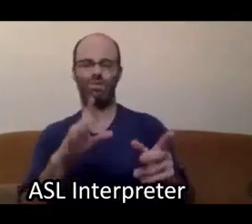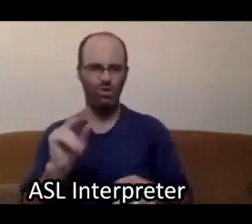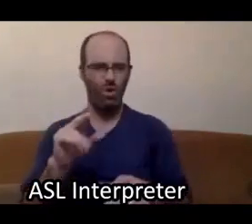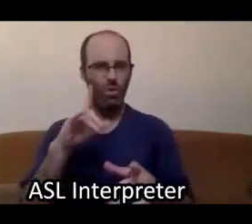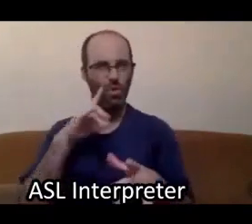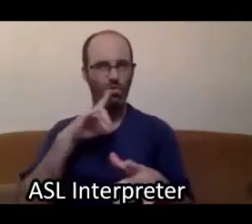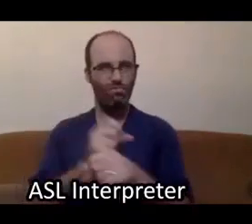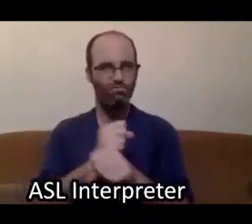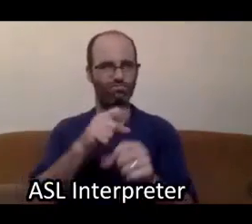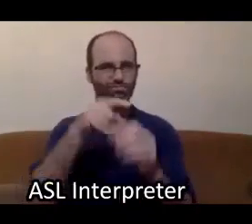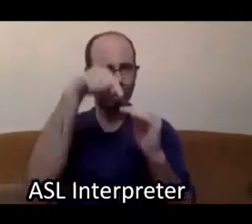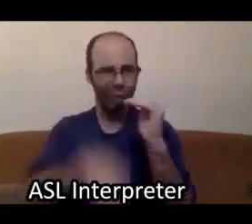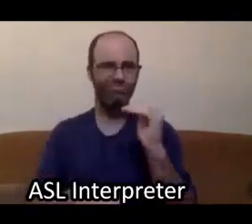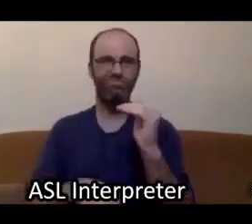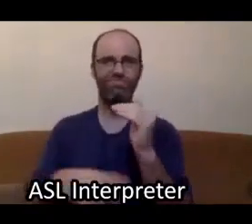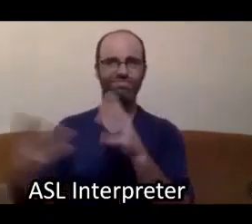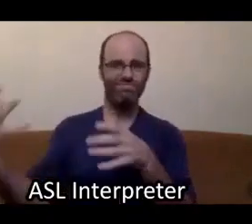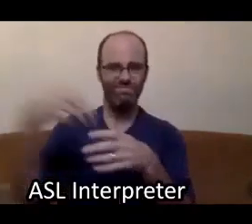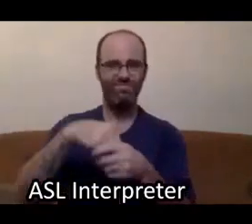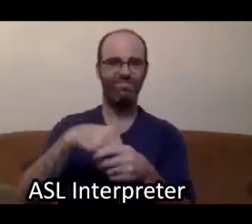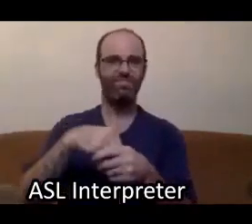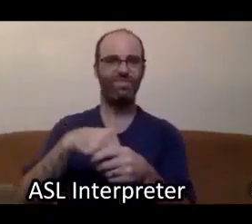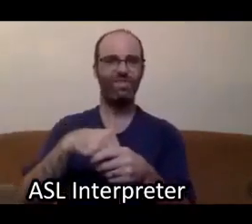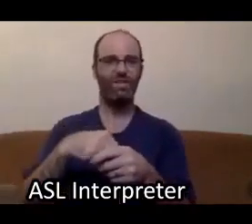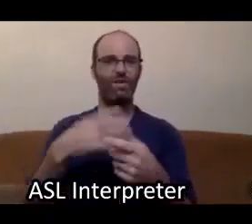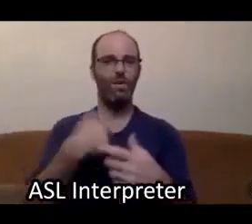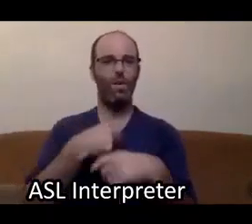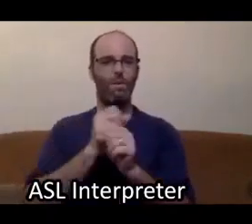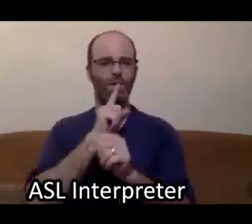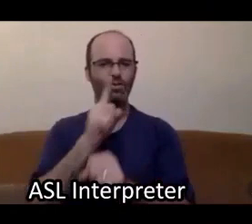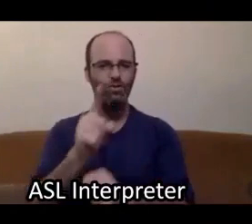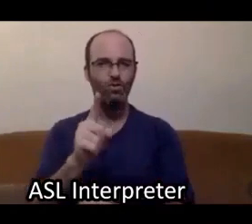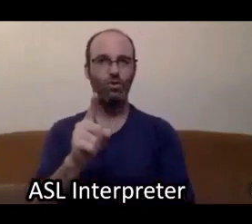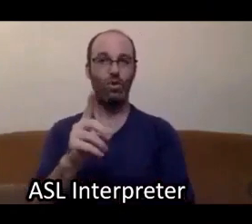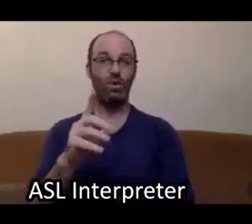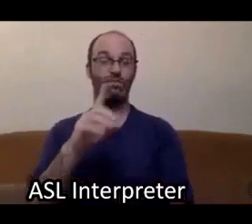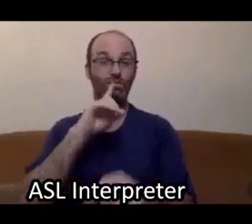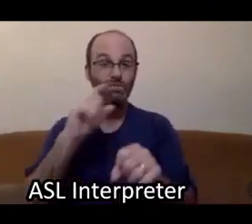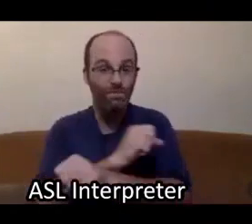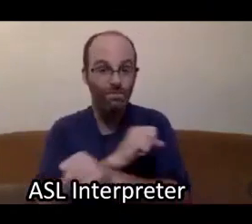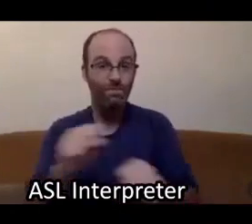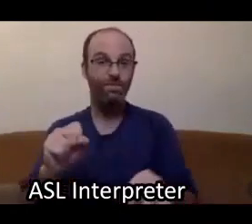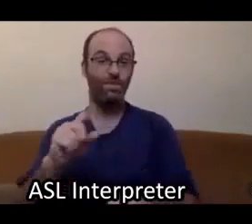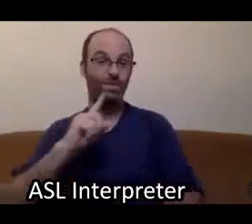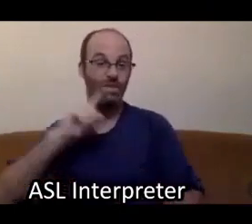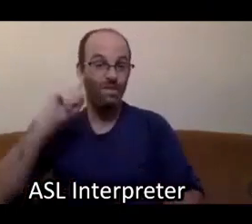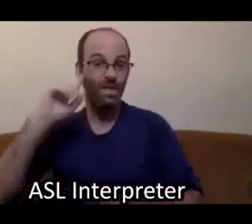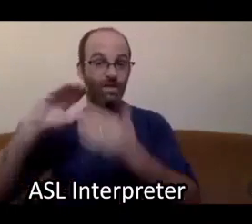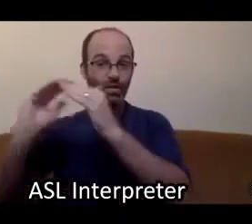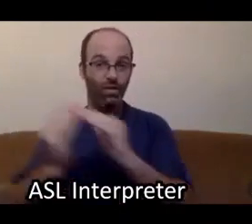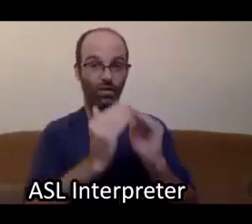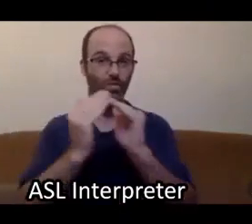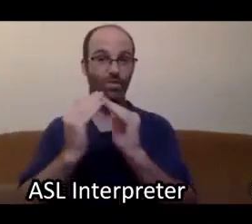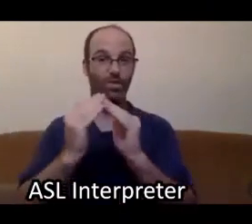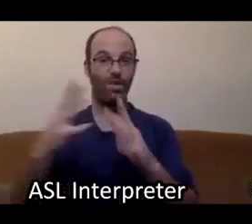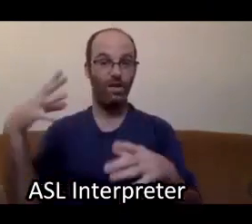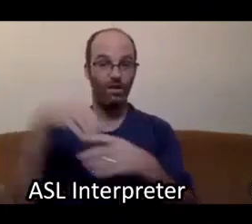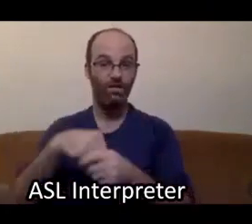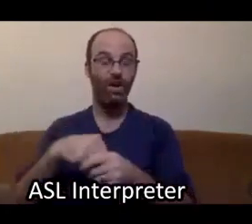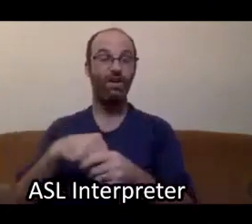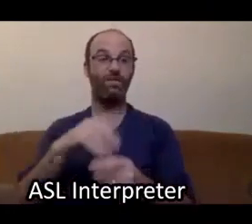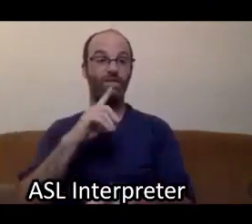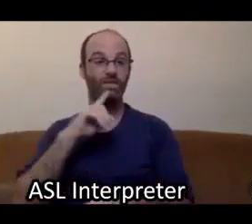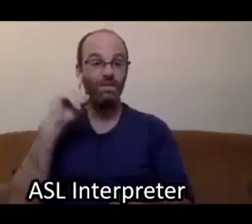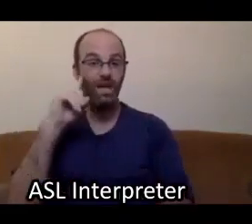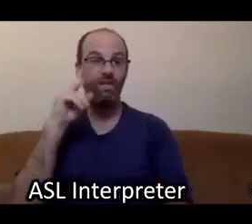And we're ensuring we got involvement from the actual community around us, the deaf community, and even the hard of hearing writers